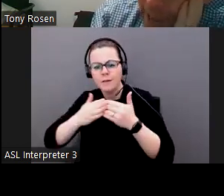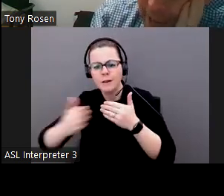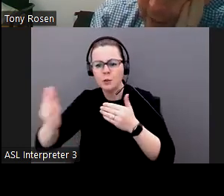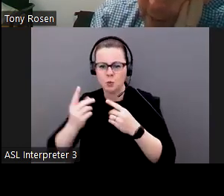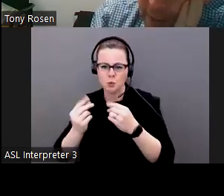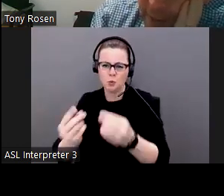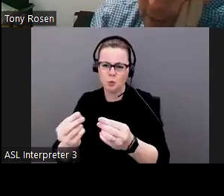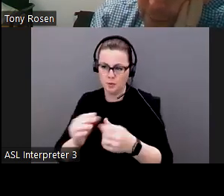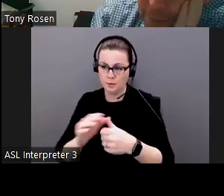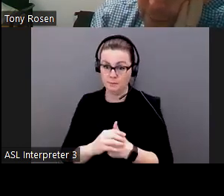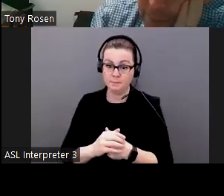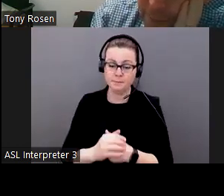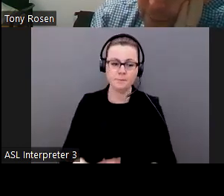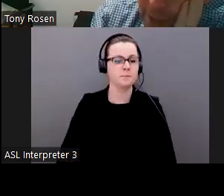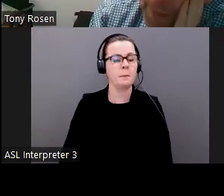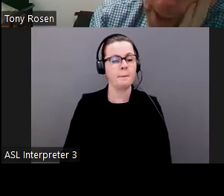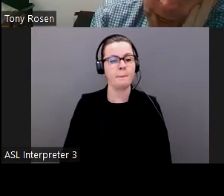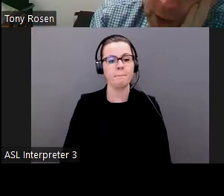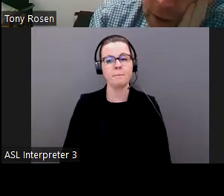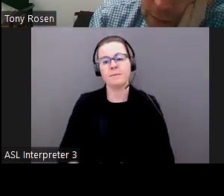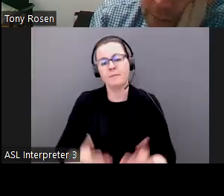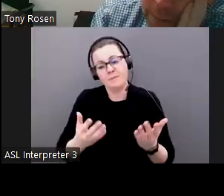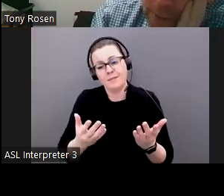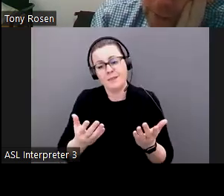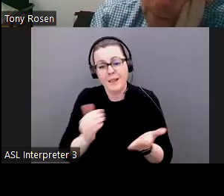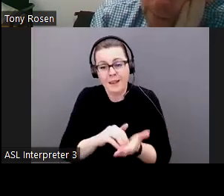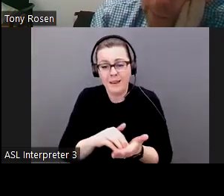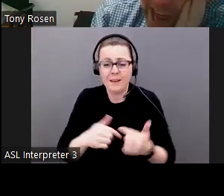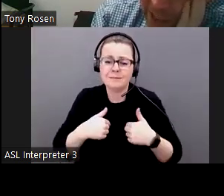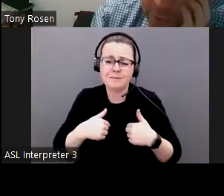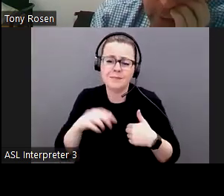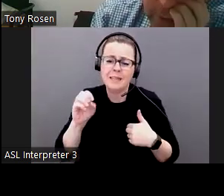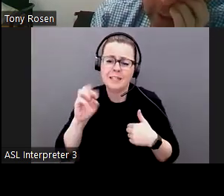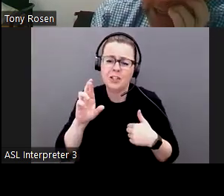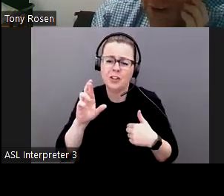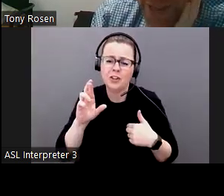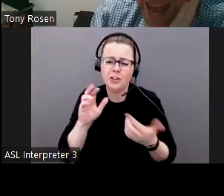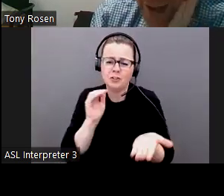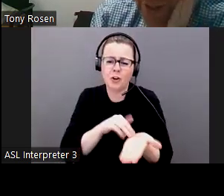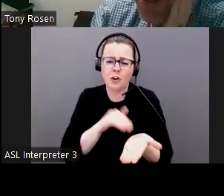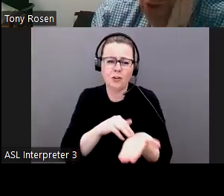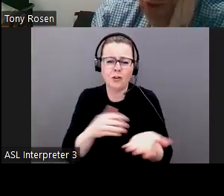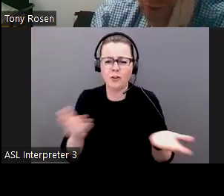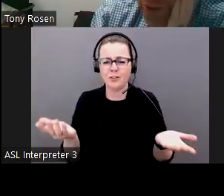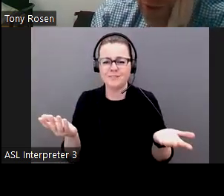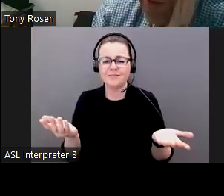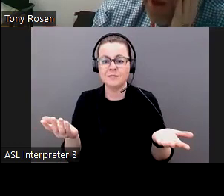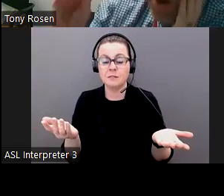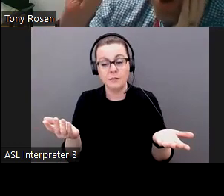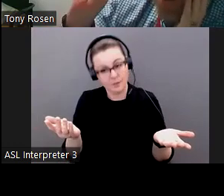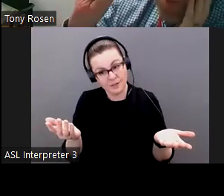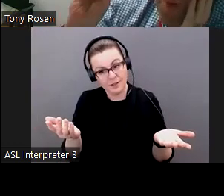But again, I'm an ER doctor. It turns out that social